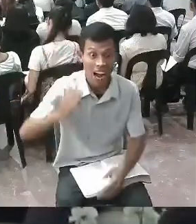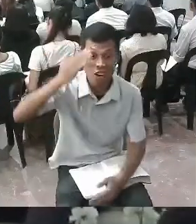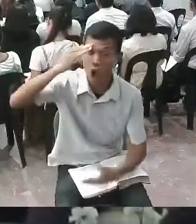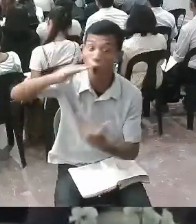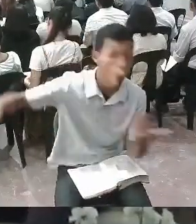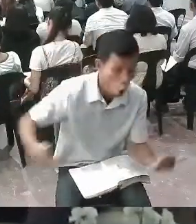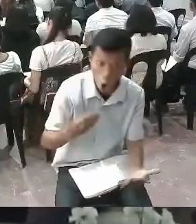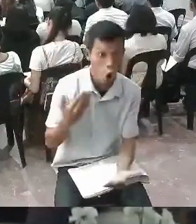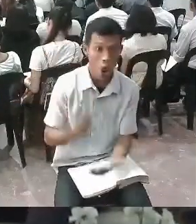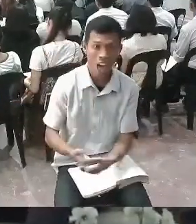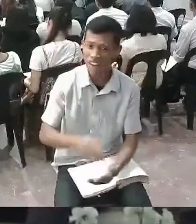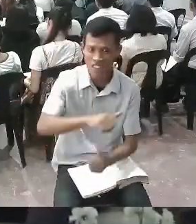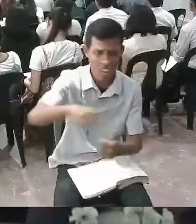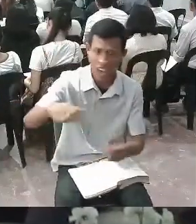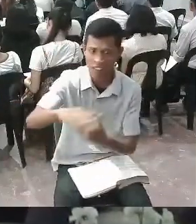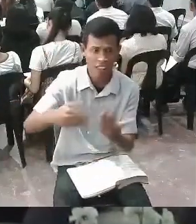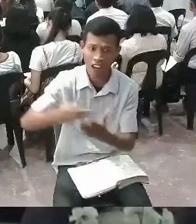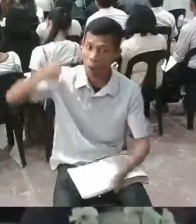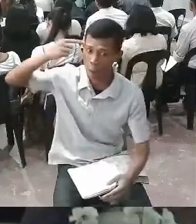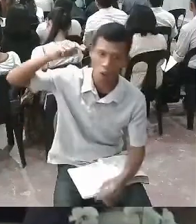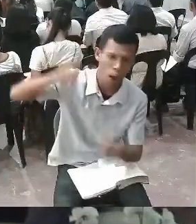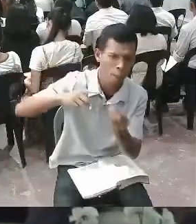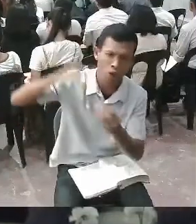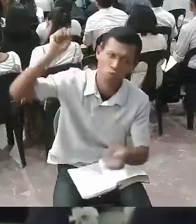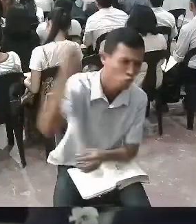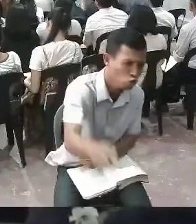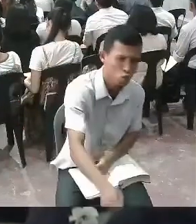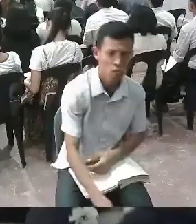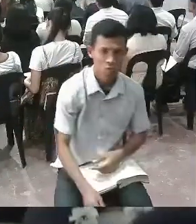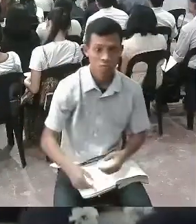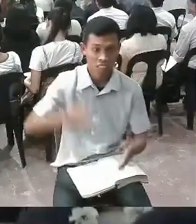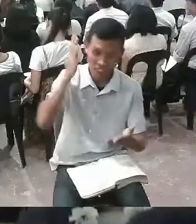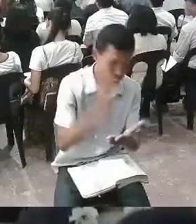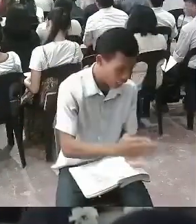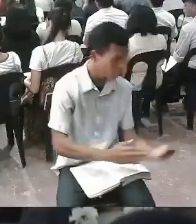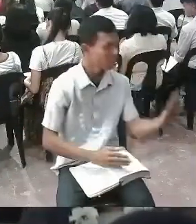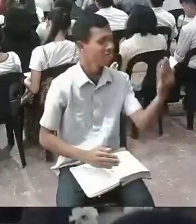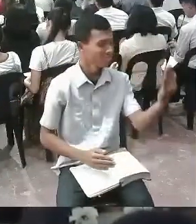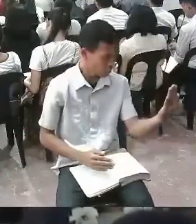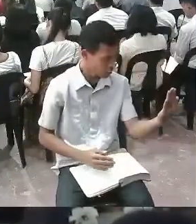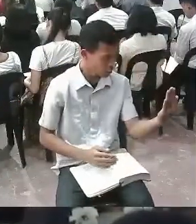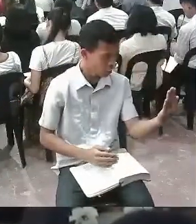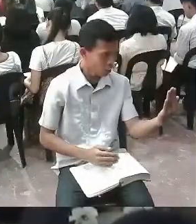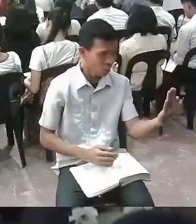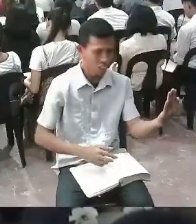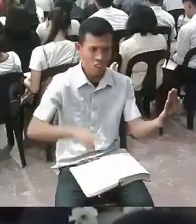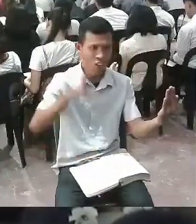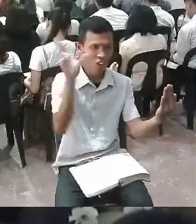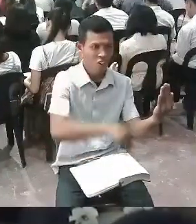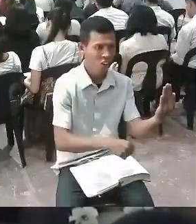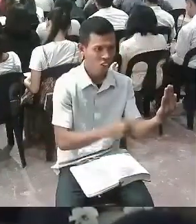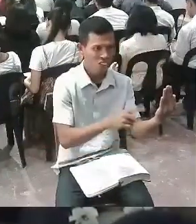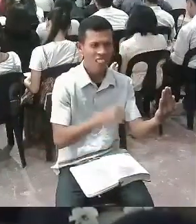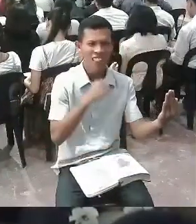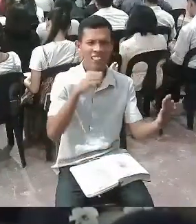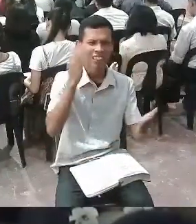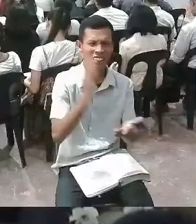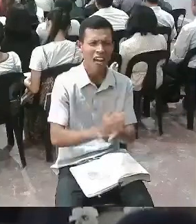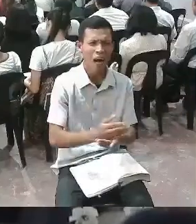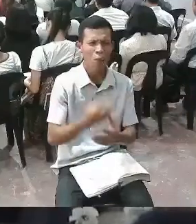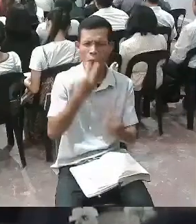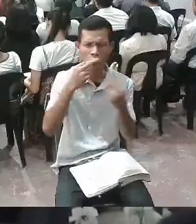So stop looking in the rearview mirror. Quit looking at your past.